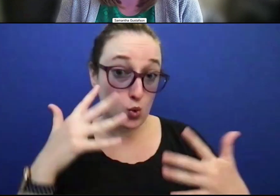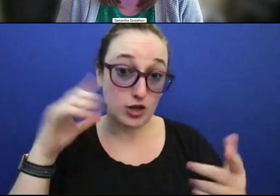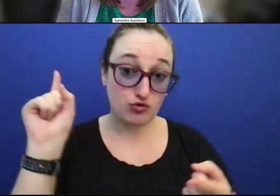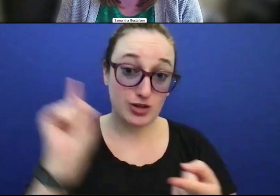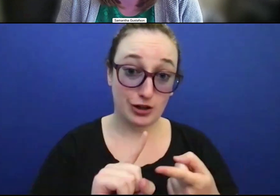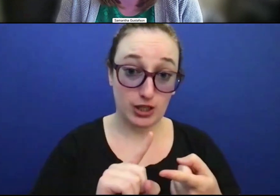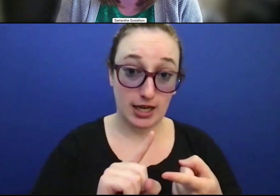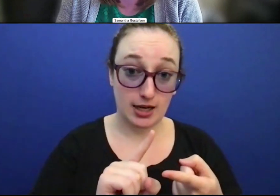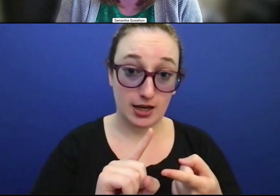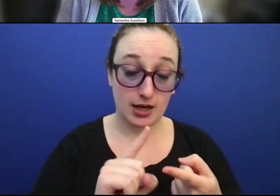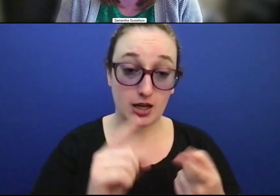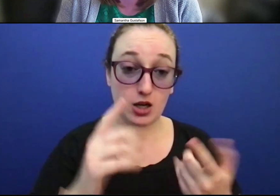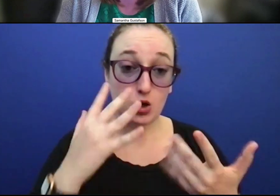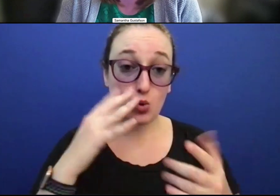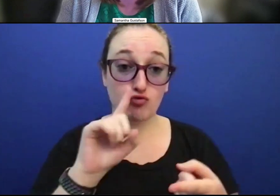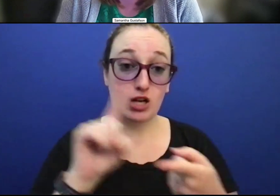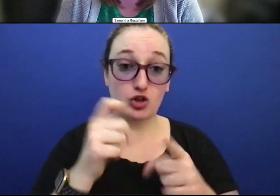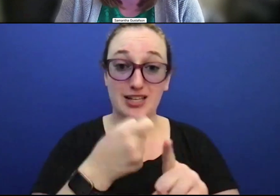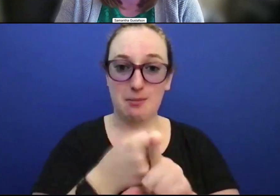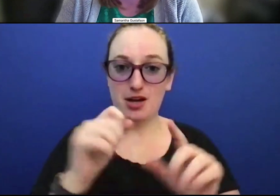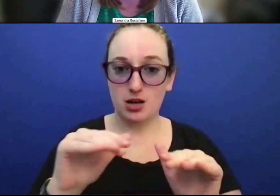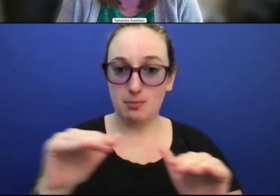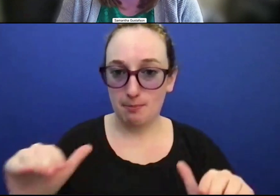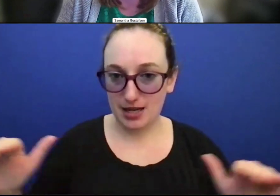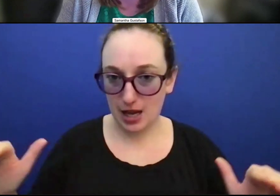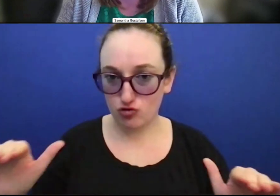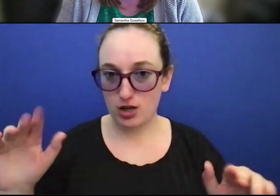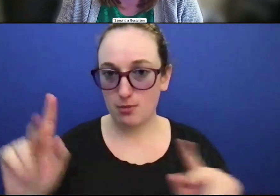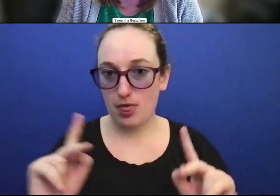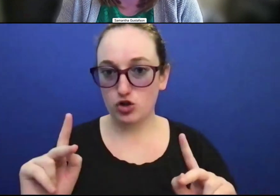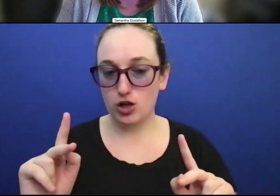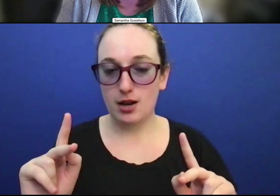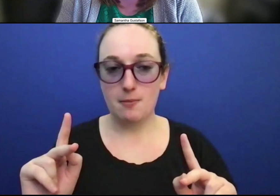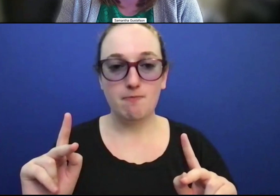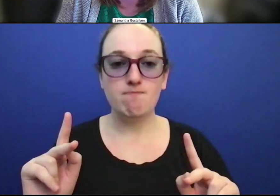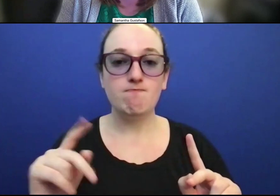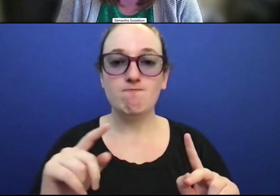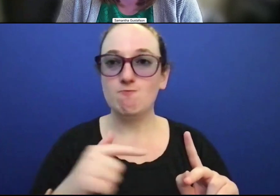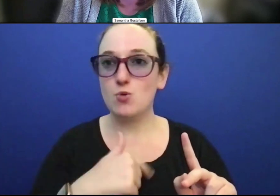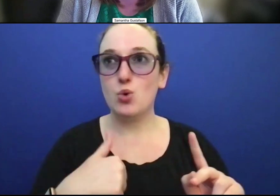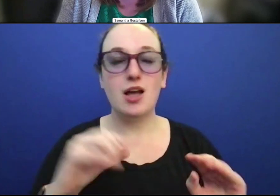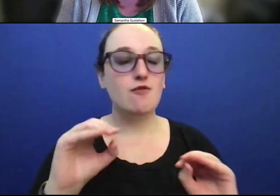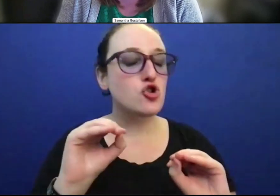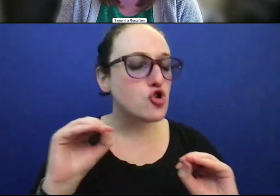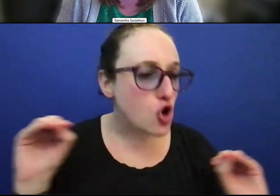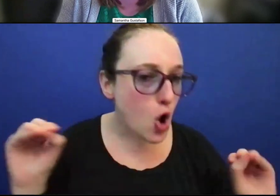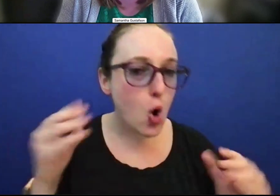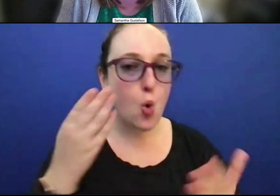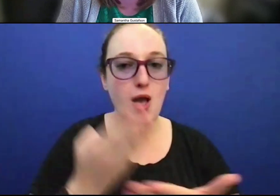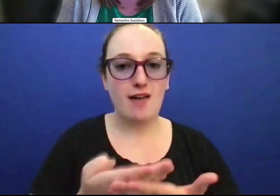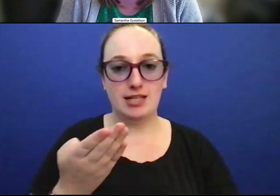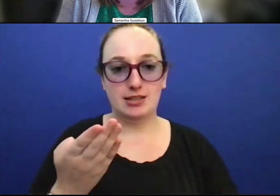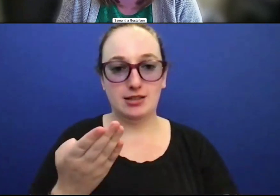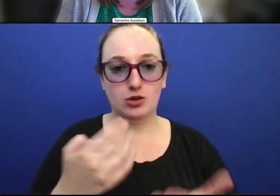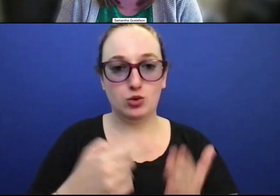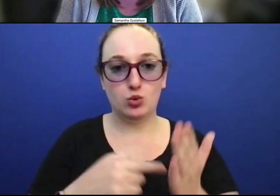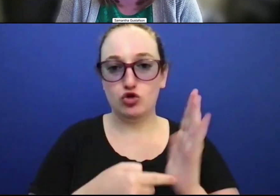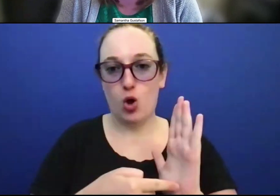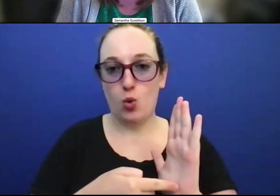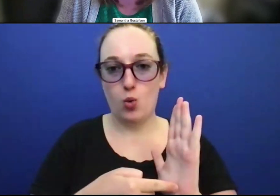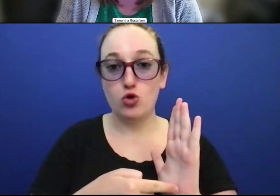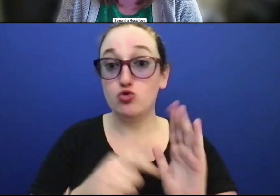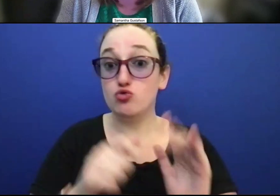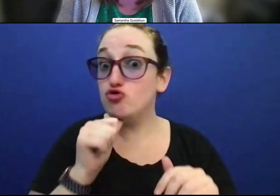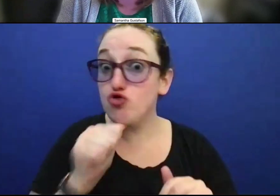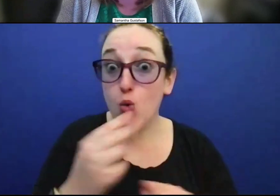the effect on the pediatric population. We do not have any evidence to suggest that you should not use it for